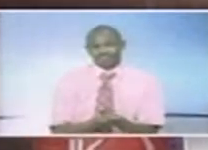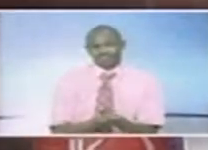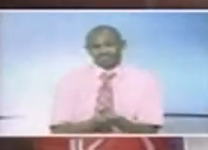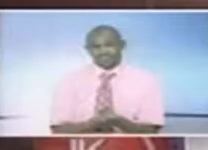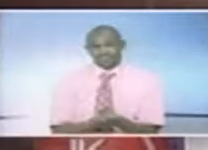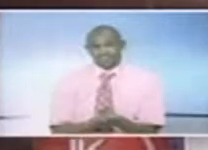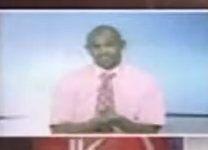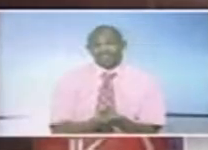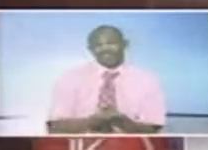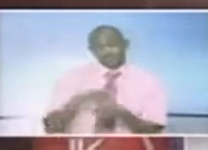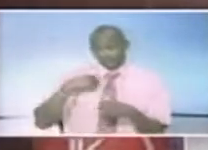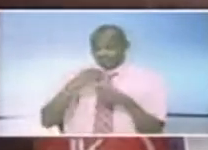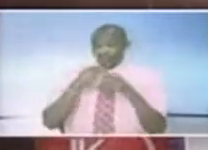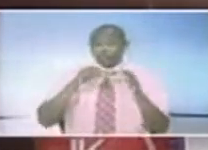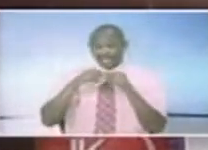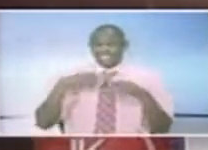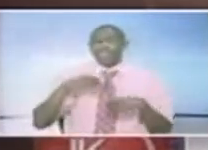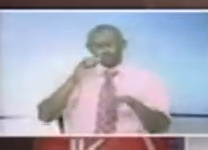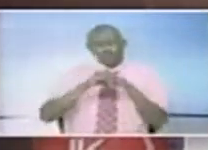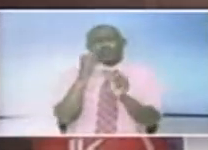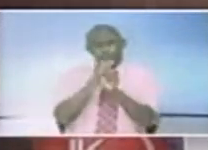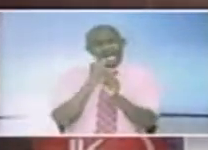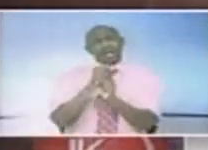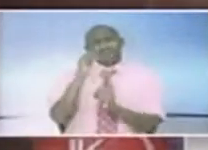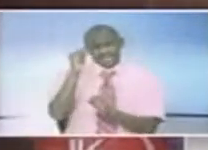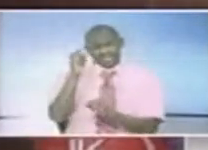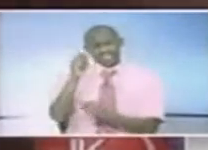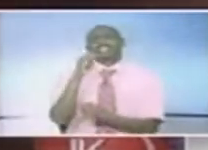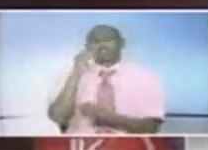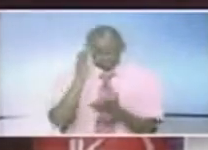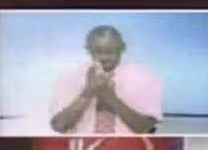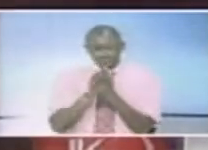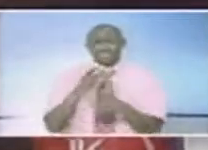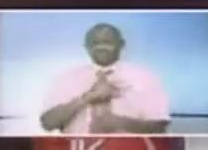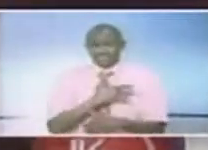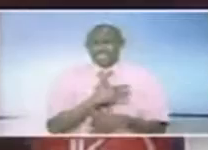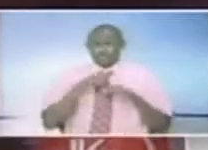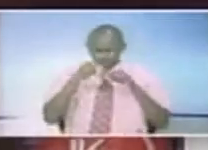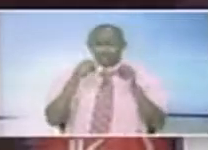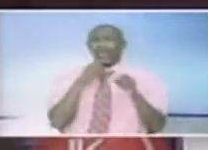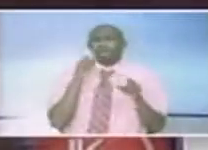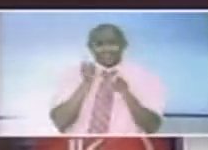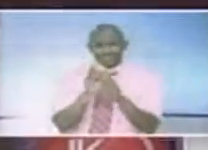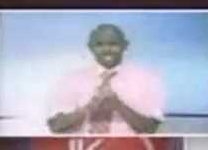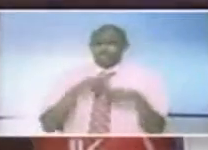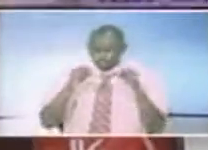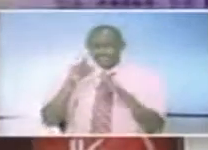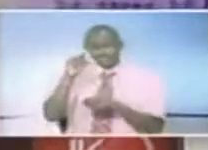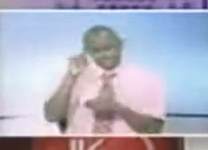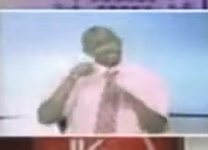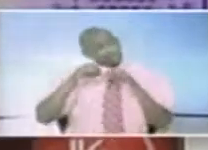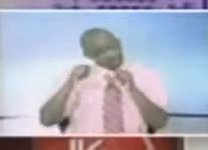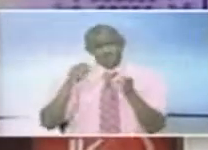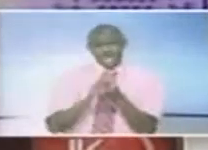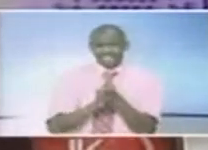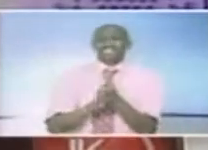Peter Okeo, before we take a break. Peter Okeo, good work, Martin. You are so inspiring. Keep on, my brother. Keep the tweets coming. At